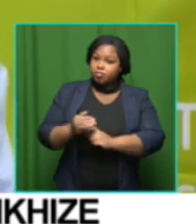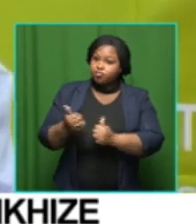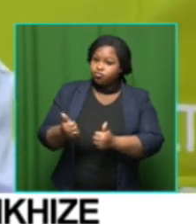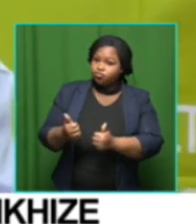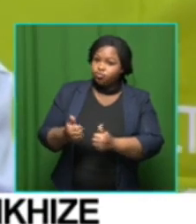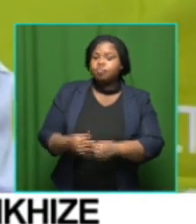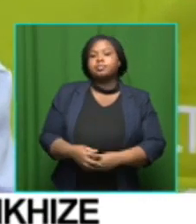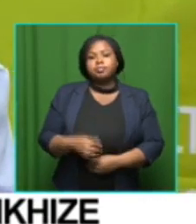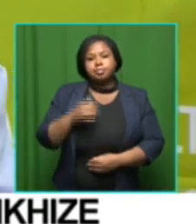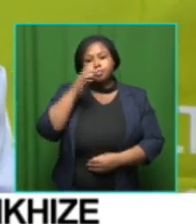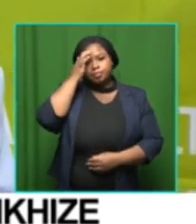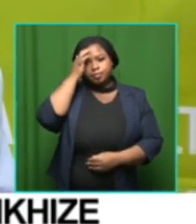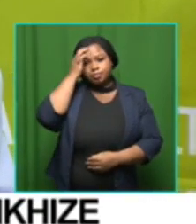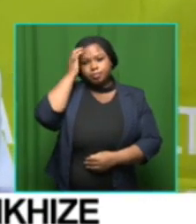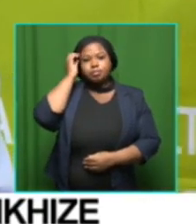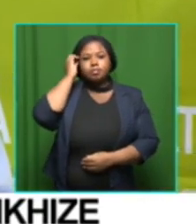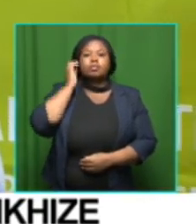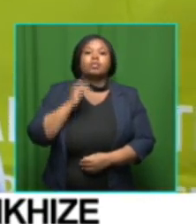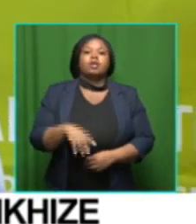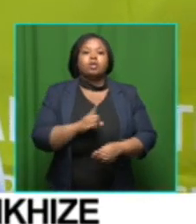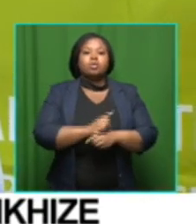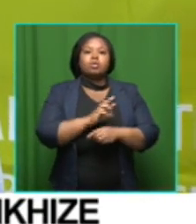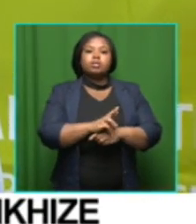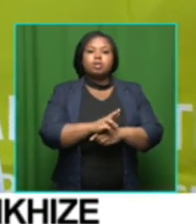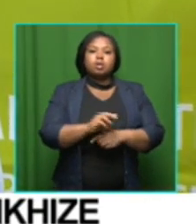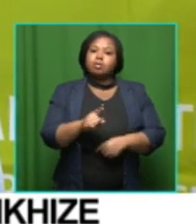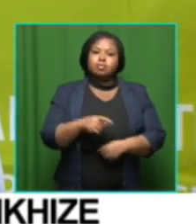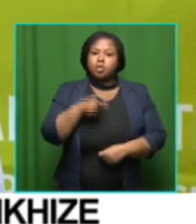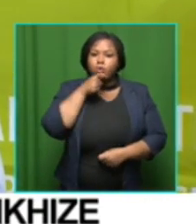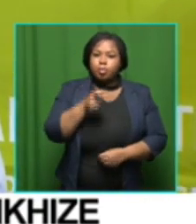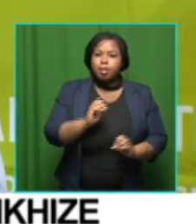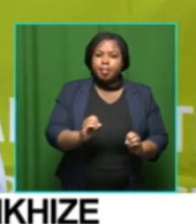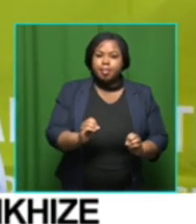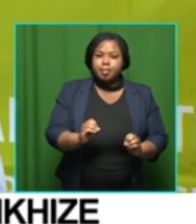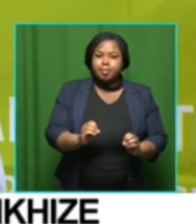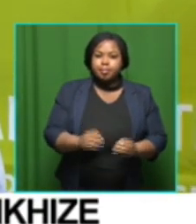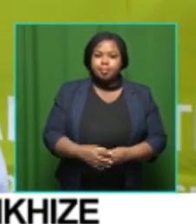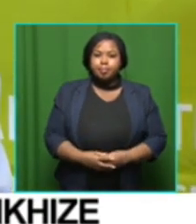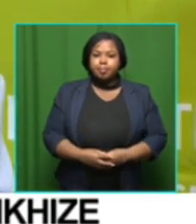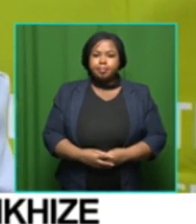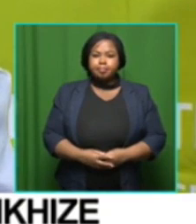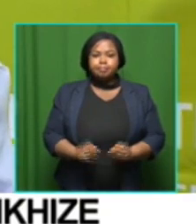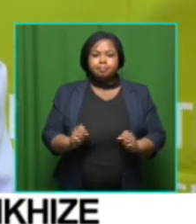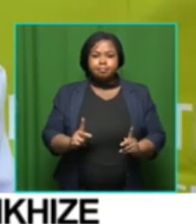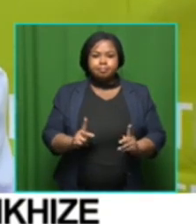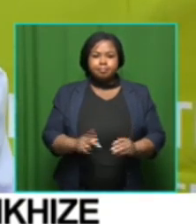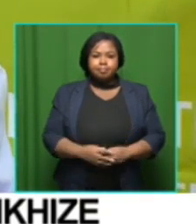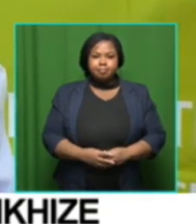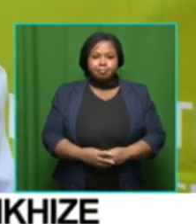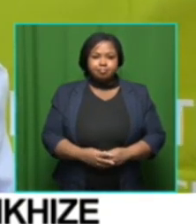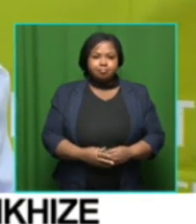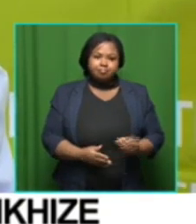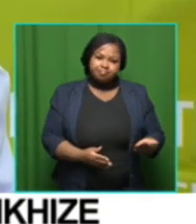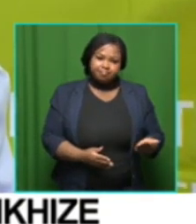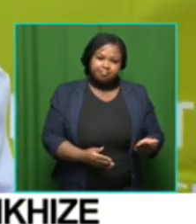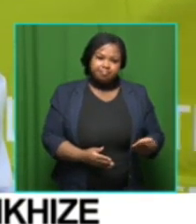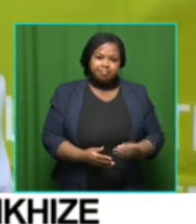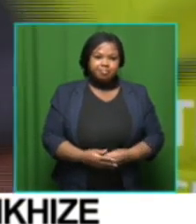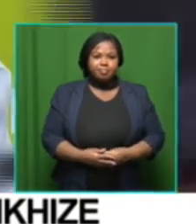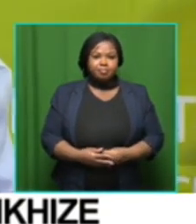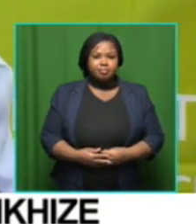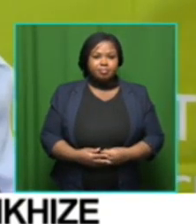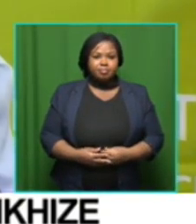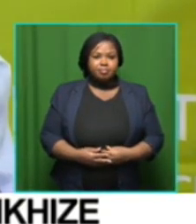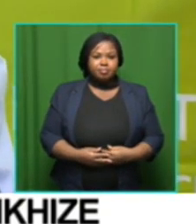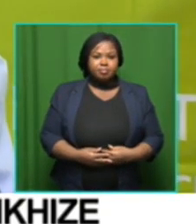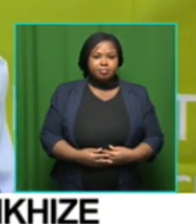Okay. Dr. Kamichuti, you're not going to make any comments? Okay. Right,